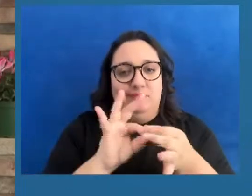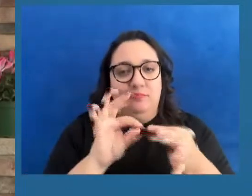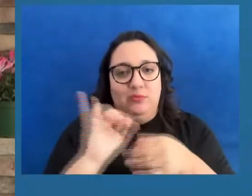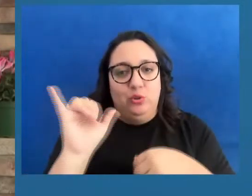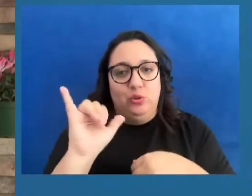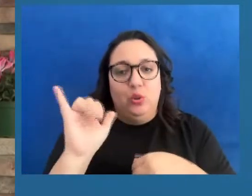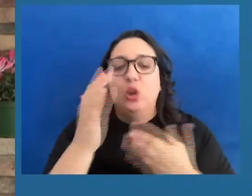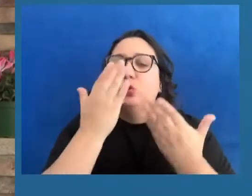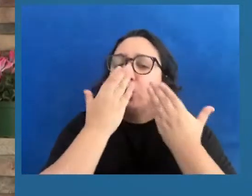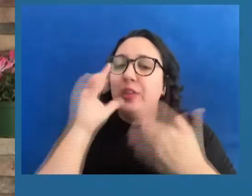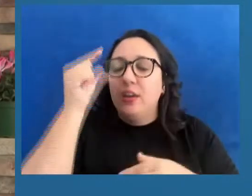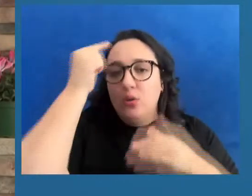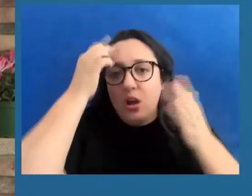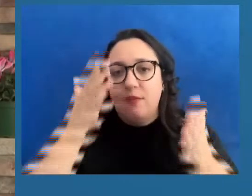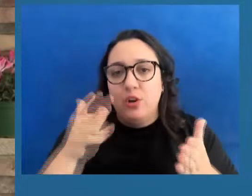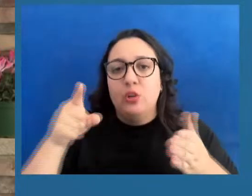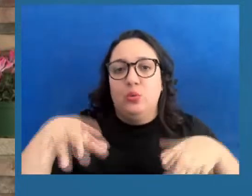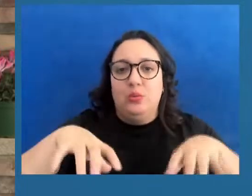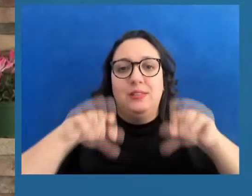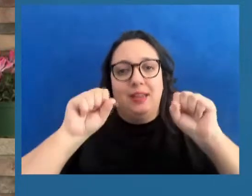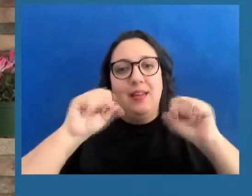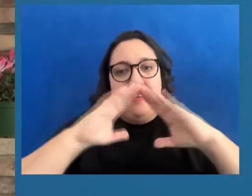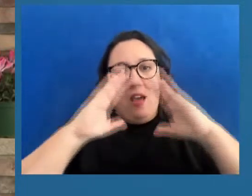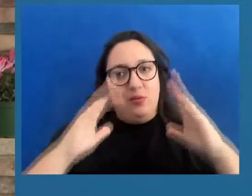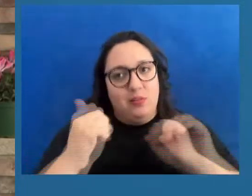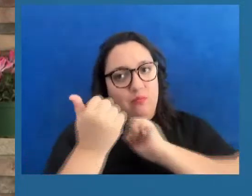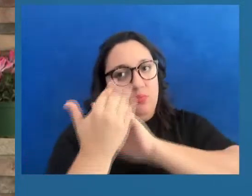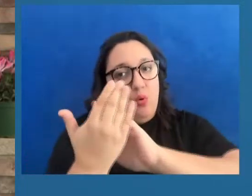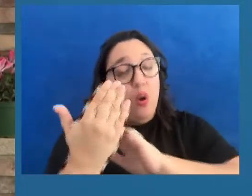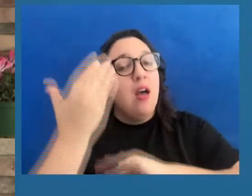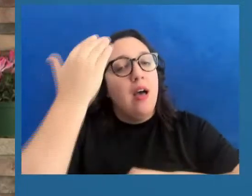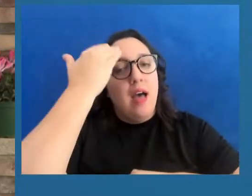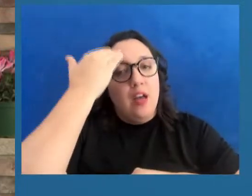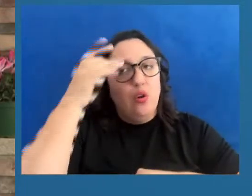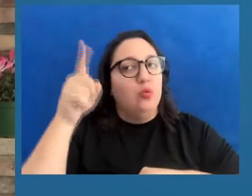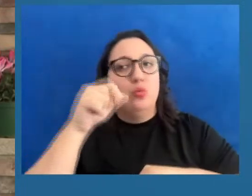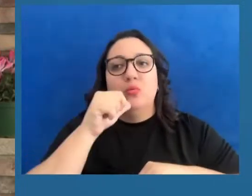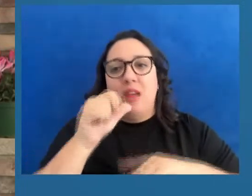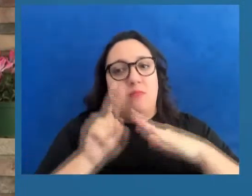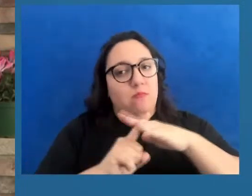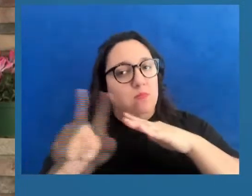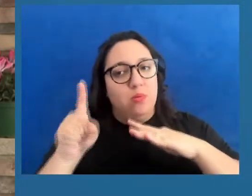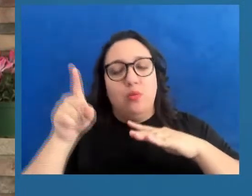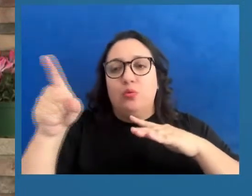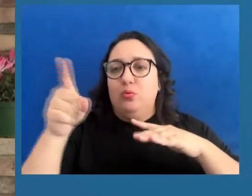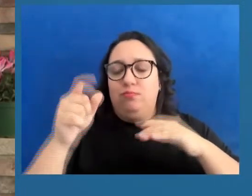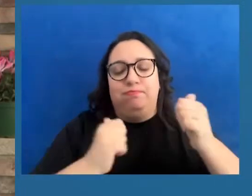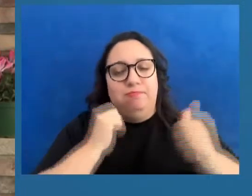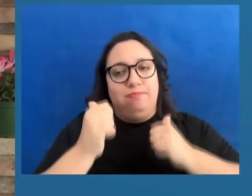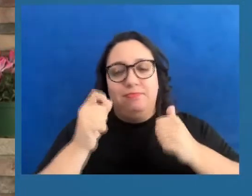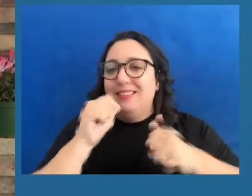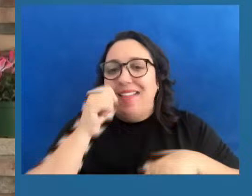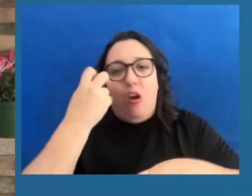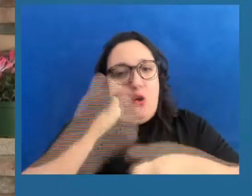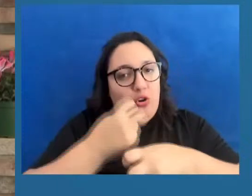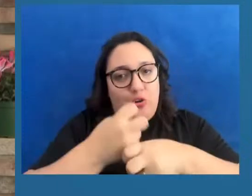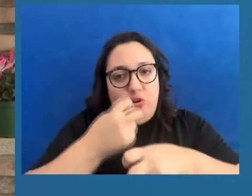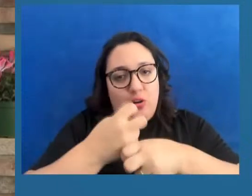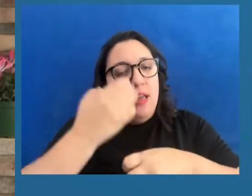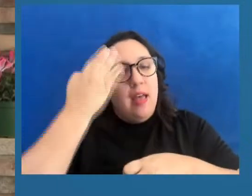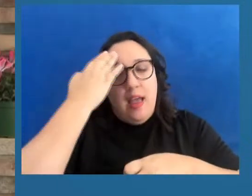housing. Thank you for not running. I know it's hard. It is easier to just take on something more simple, something that might not